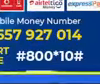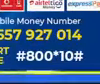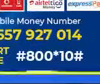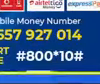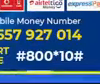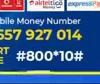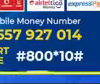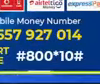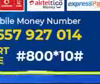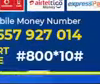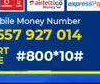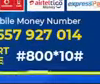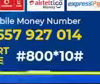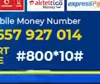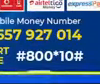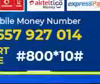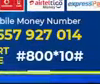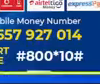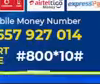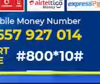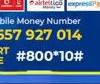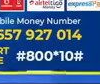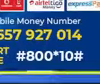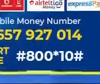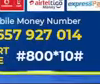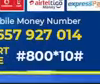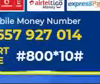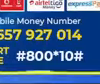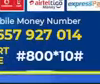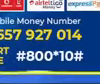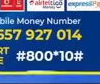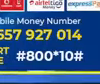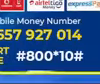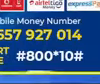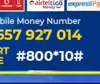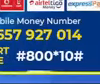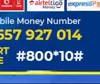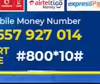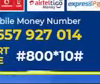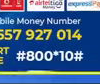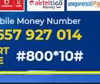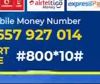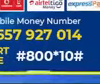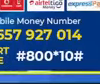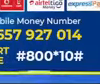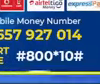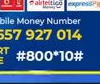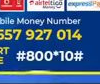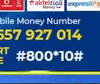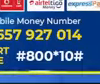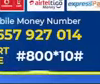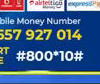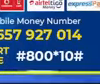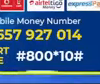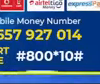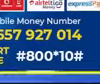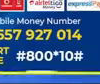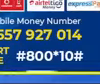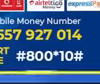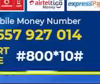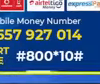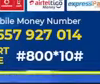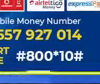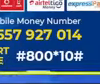giving, and then my assignment is done over the beautiful nation of Ghana. Father, in the name of